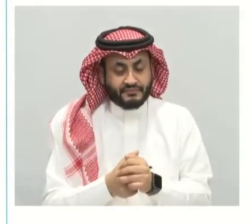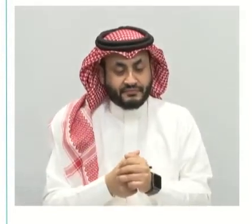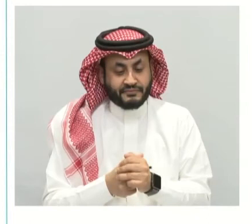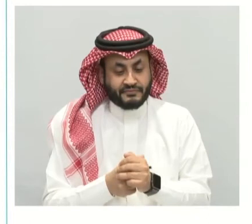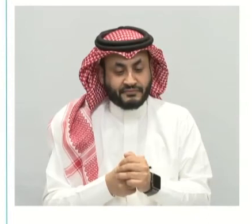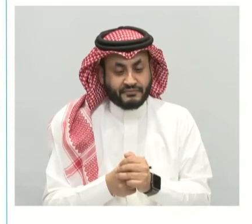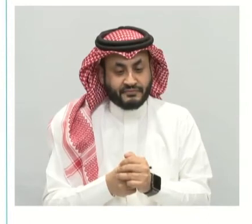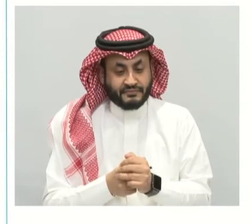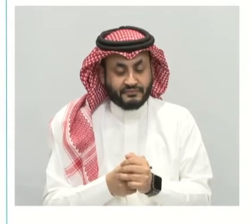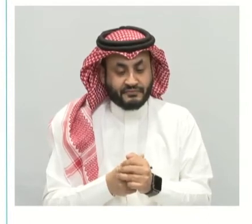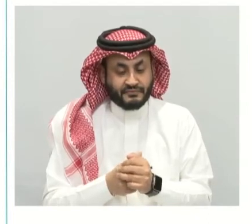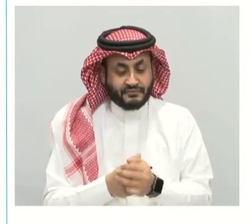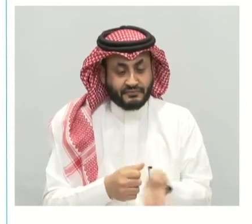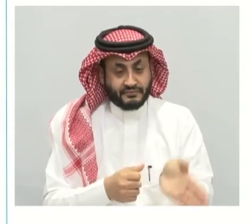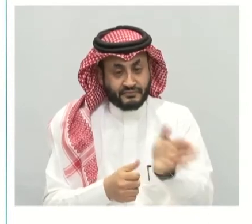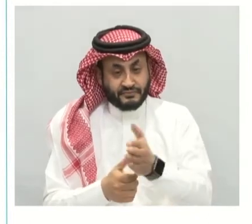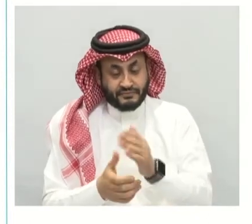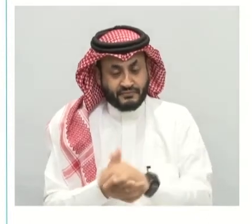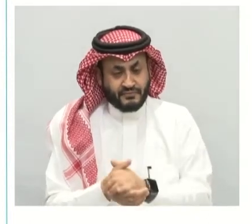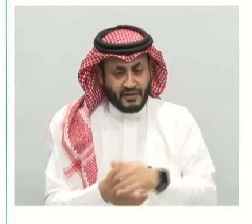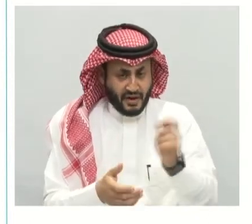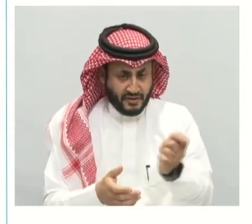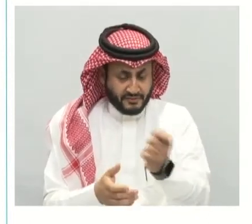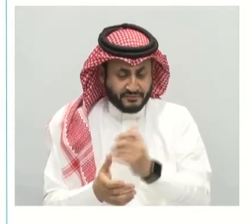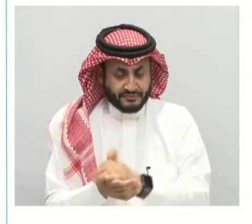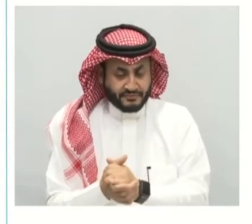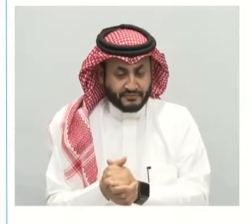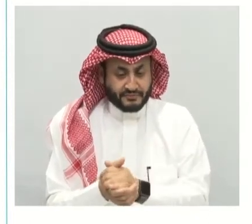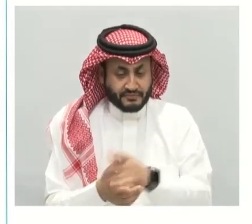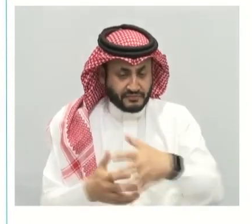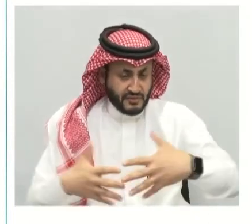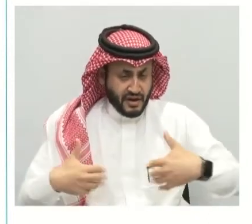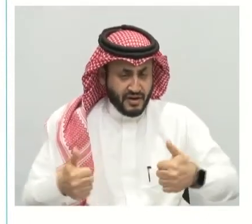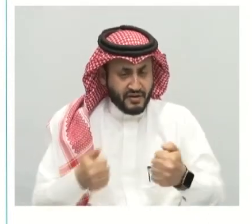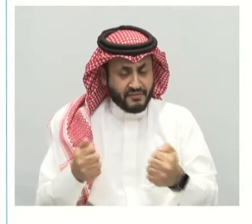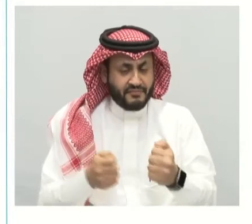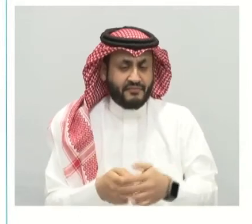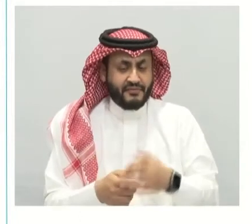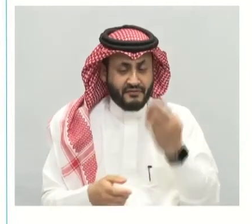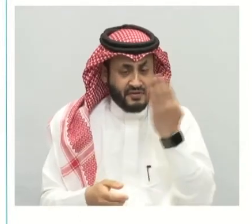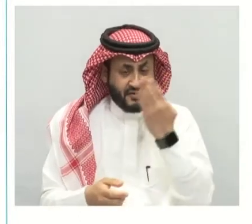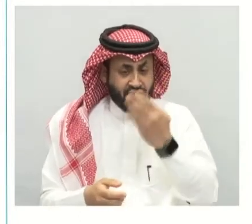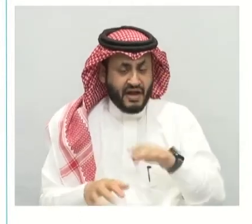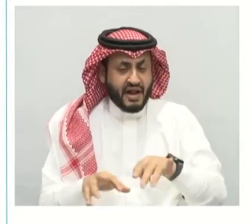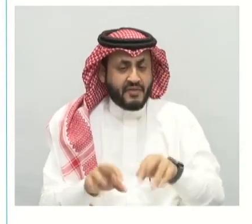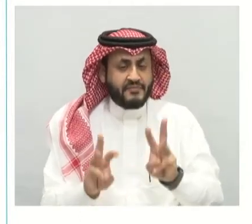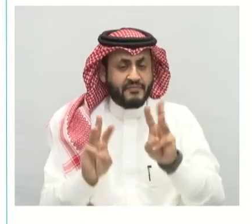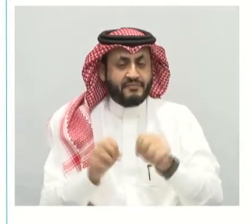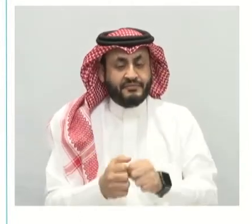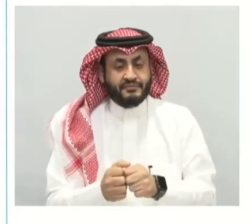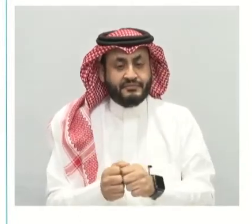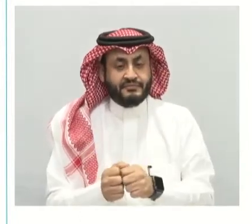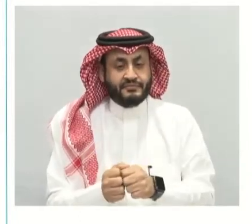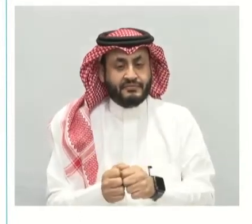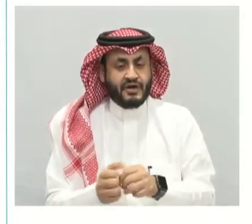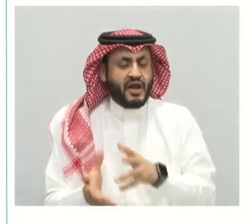present progressive. And also for writing, we said that this is an interesting exercise where you can read an email and